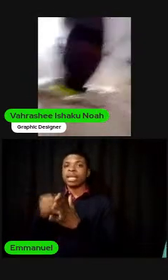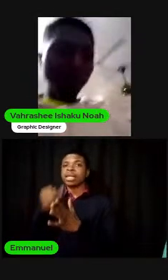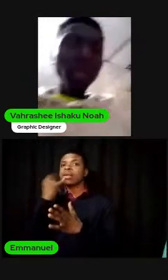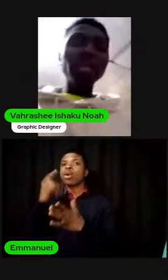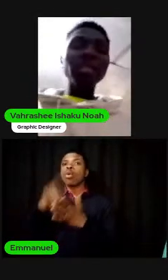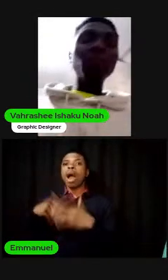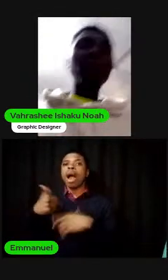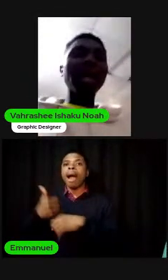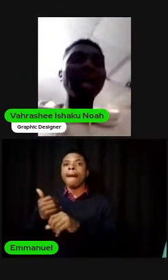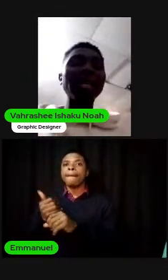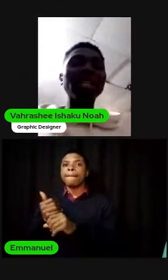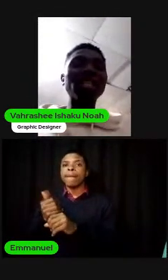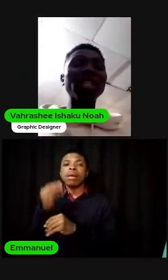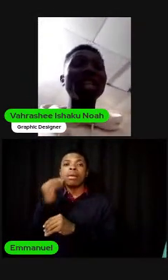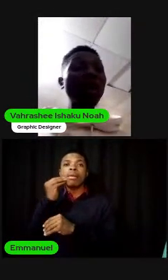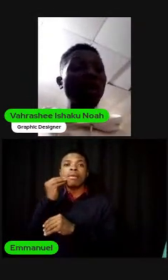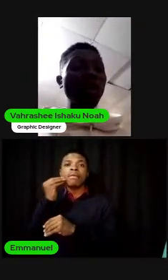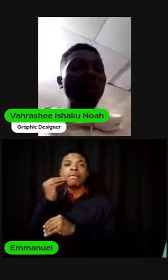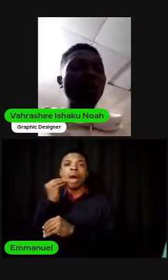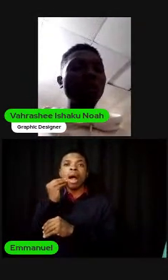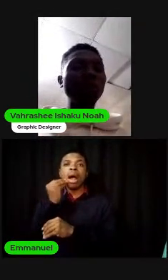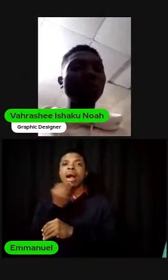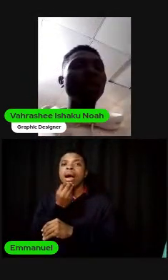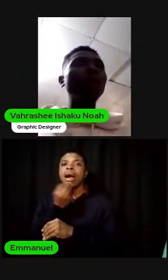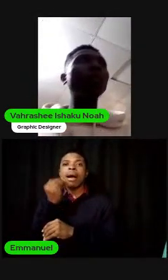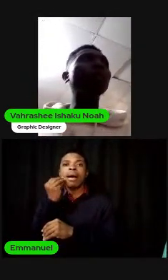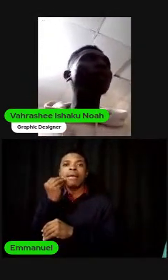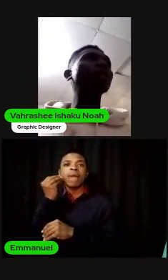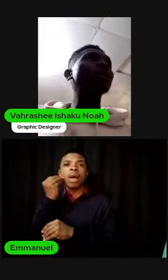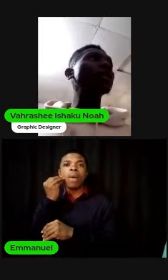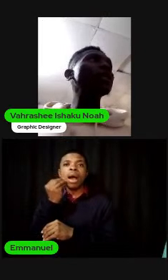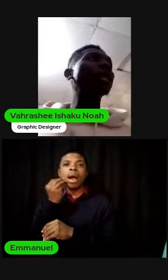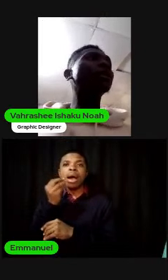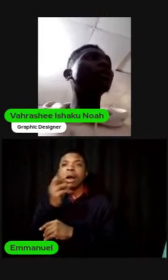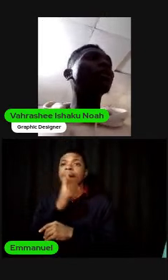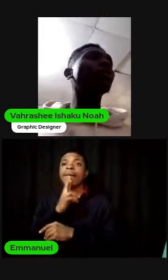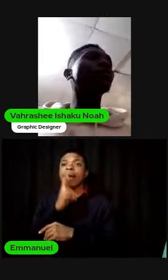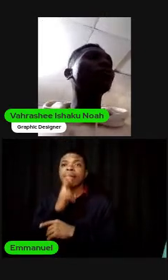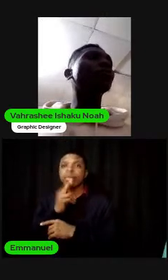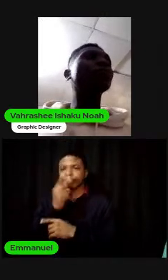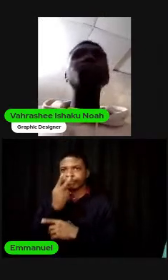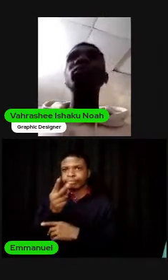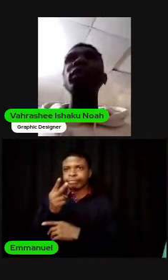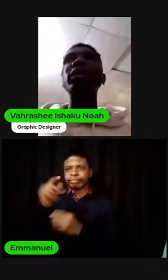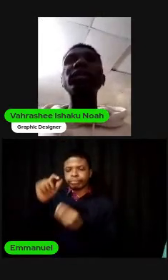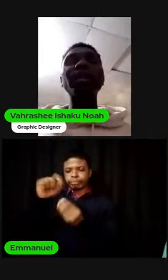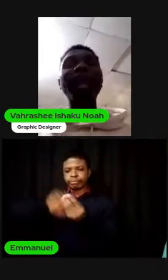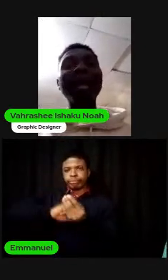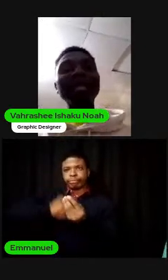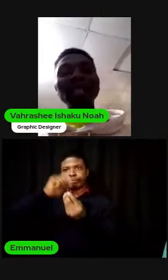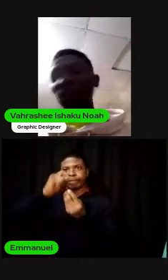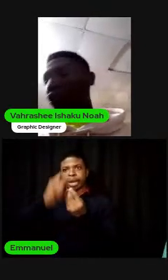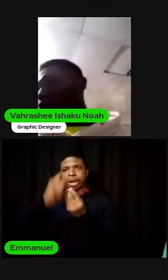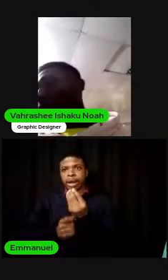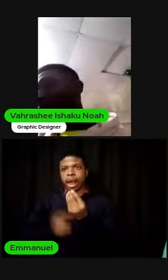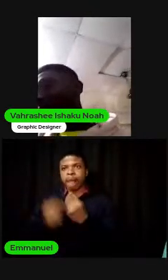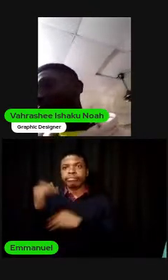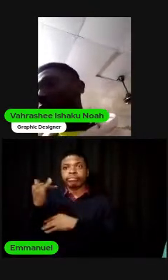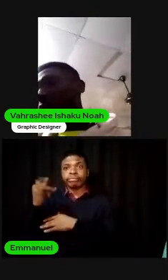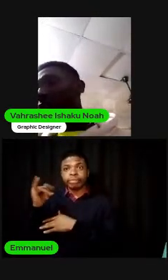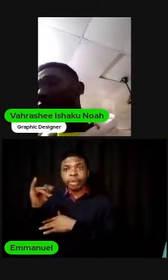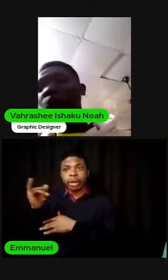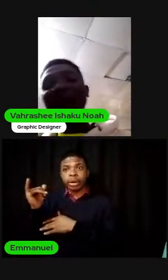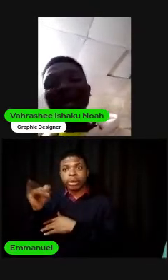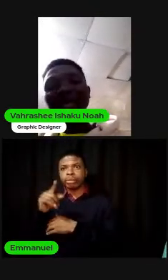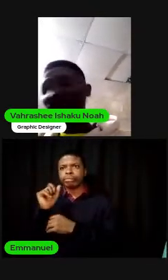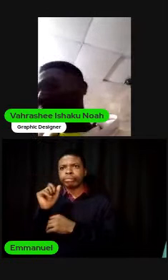red, the banana is yellow. You can see that the light is white. You can say